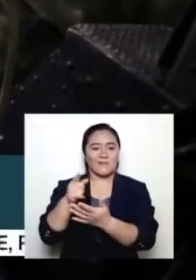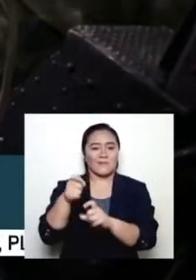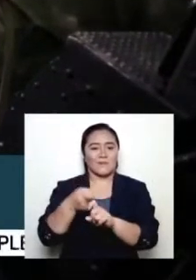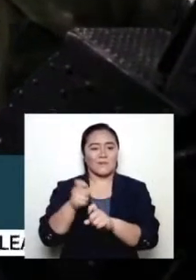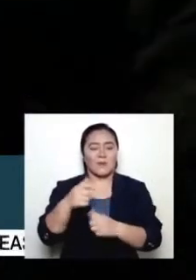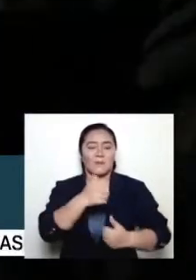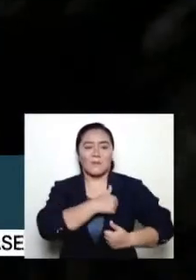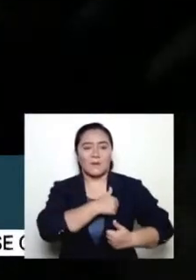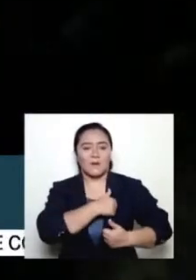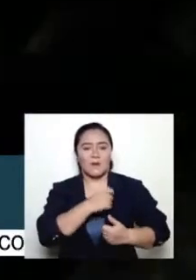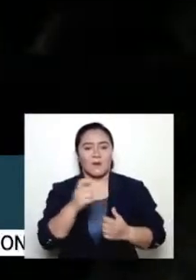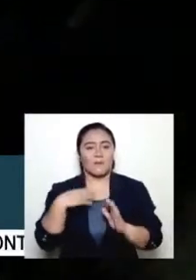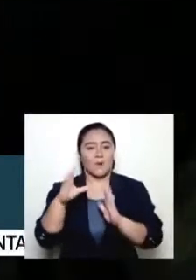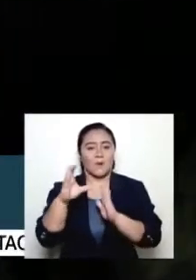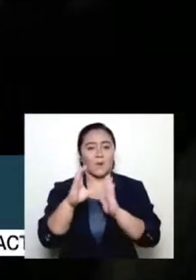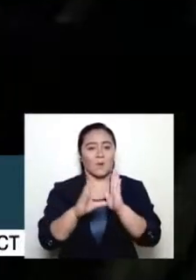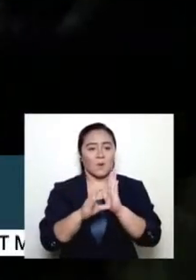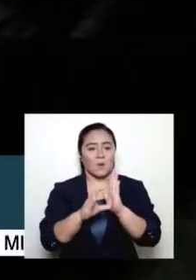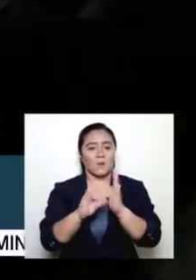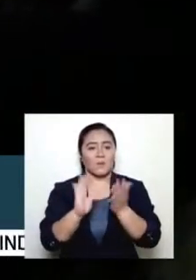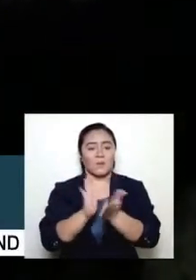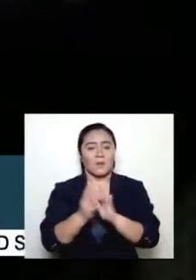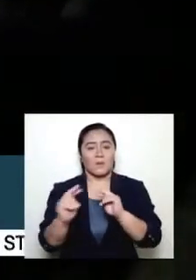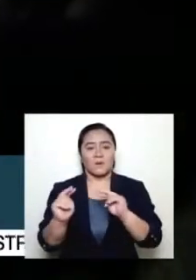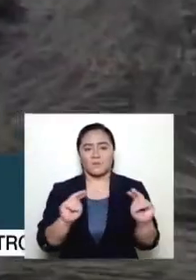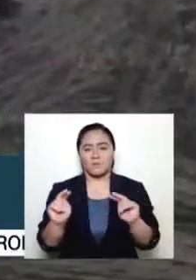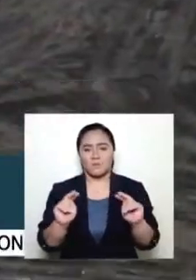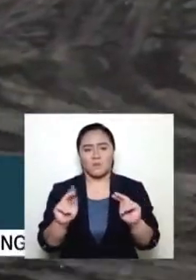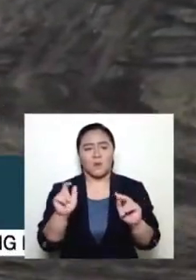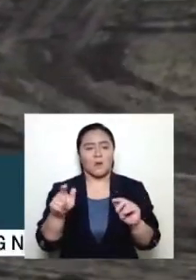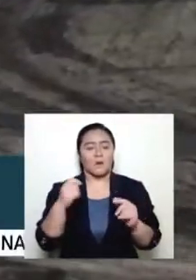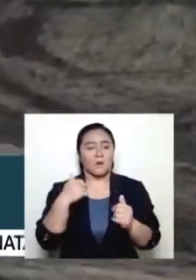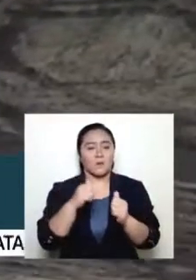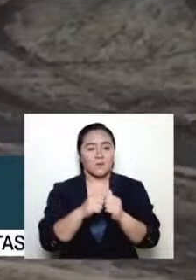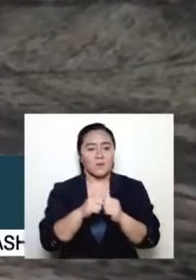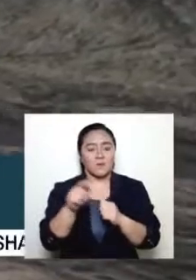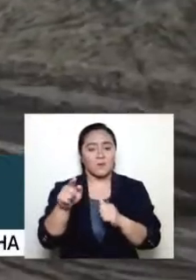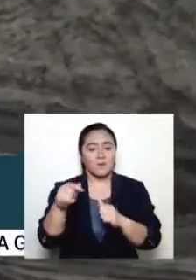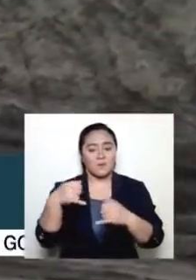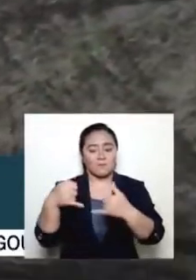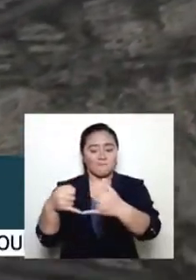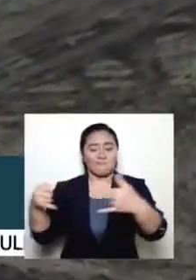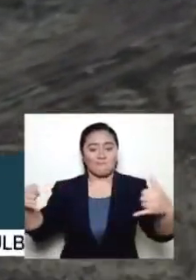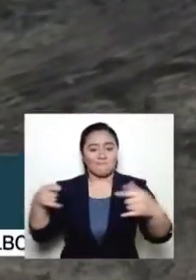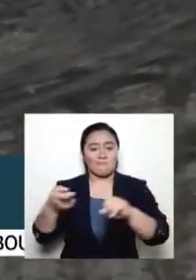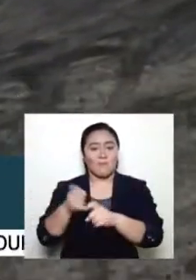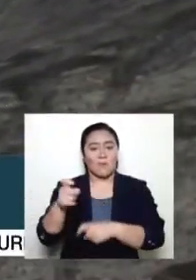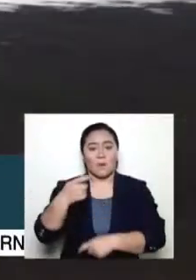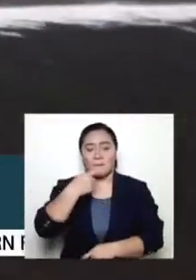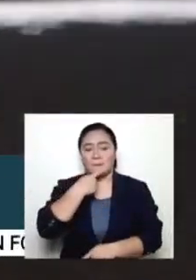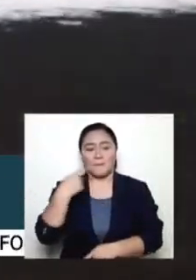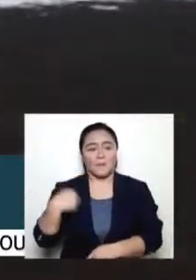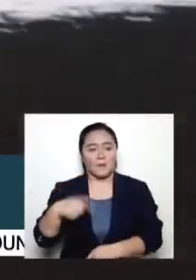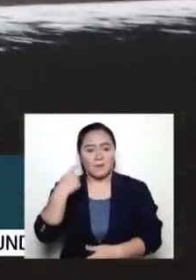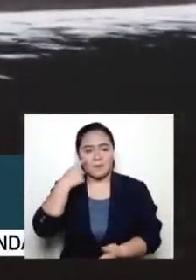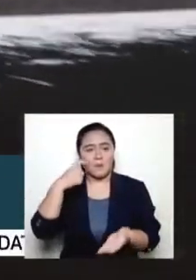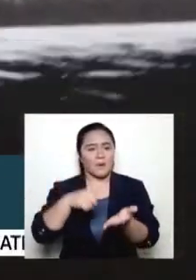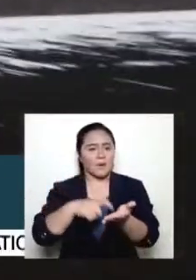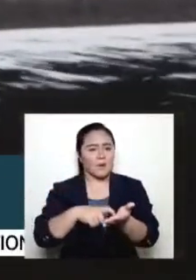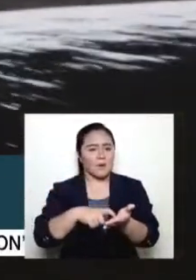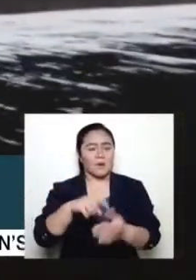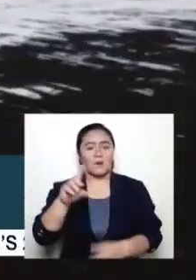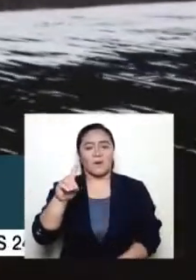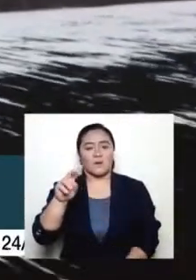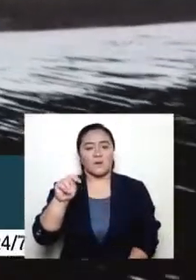constitution to enshrine neutrality, acknowledging Crimea as a Russian territory, as well as recognizing Donetsk and